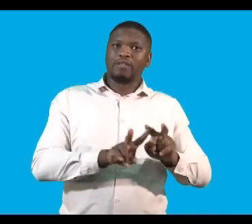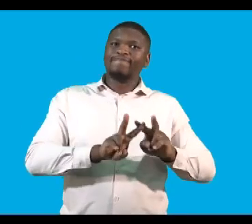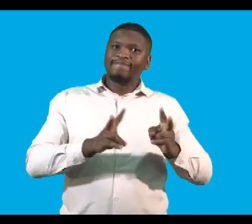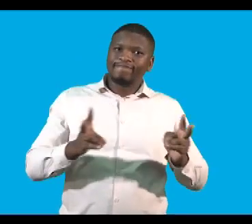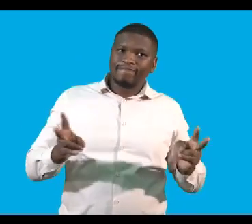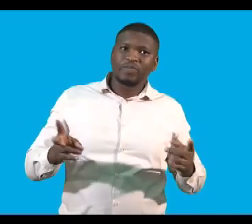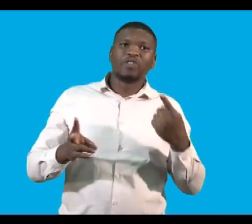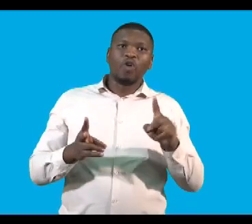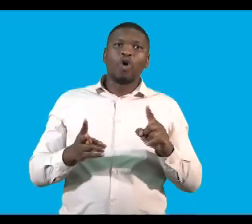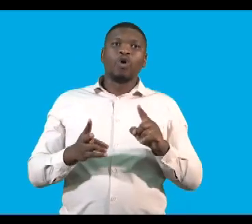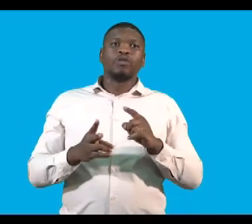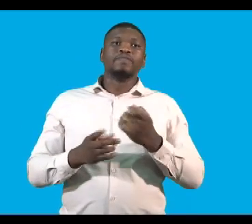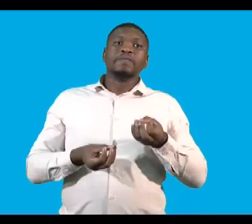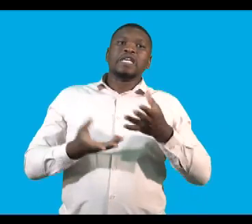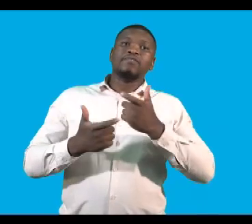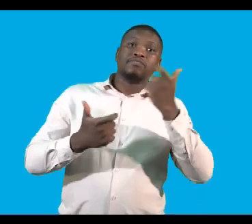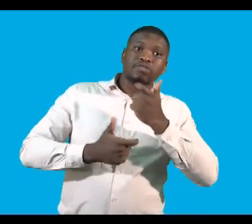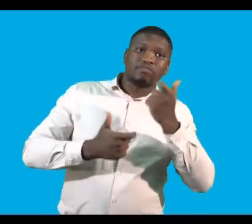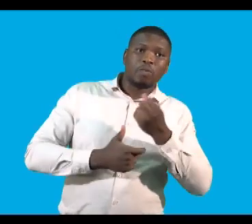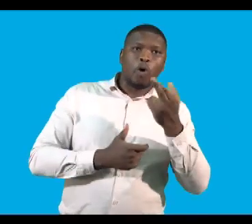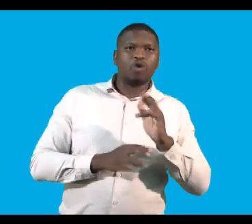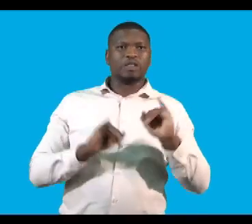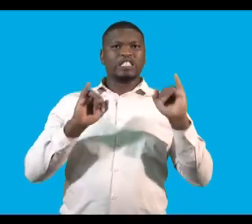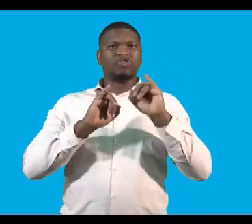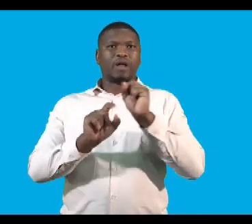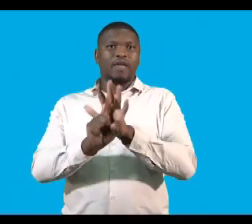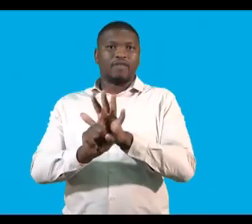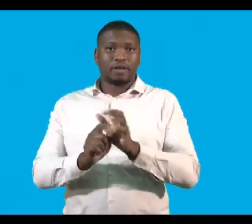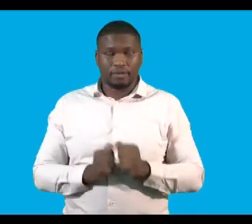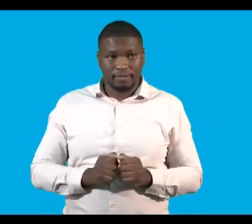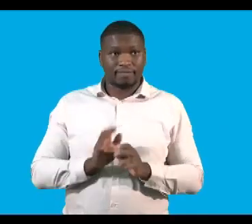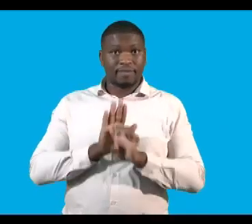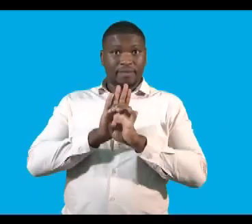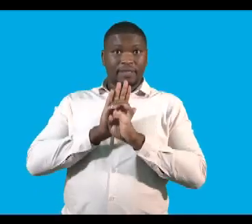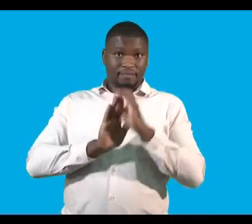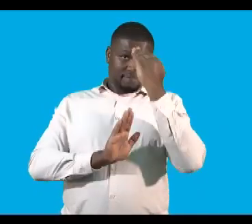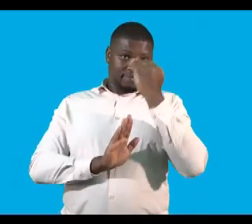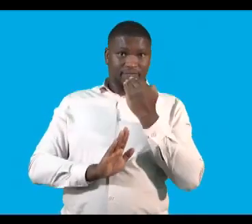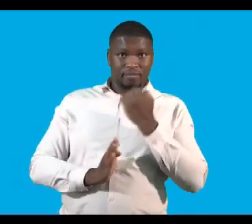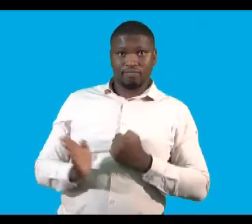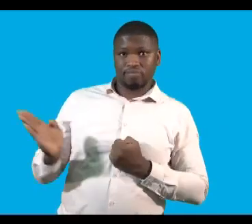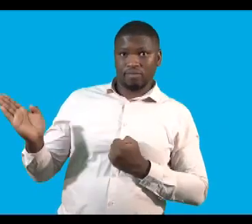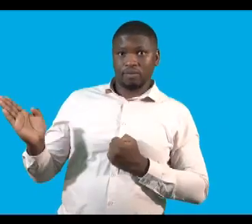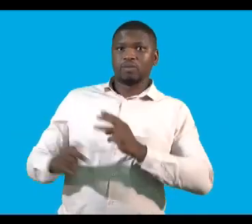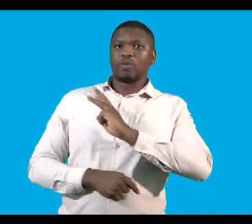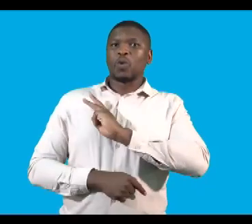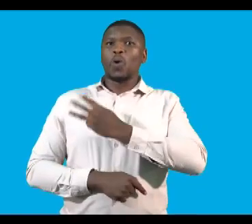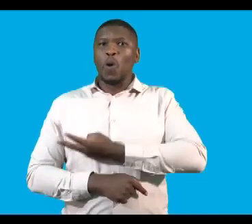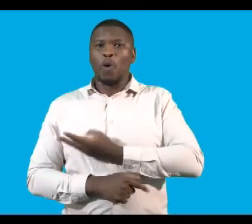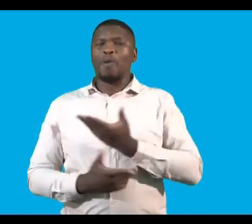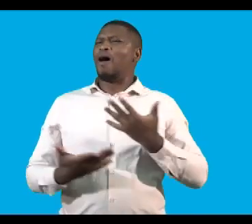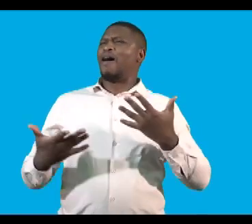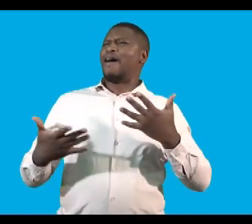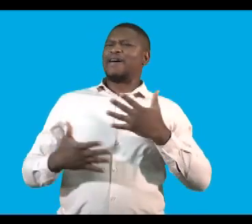often for comedic or critical effect. Now, when you look at the example, We see the stereotype of a